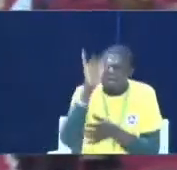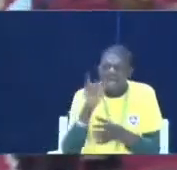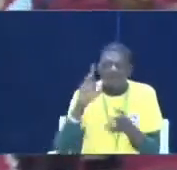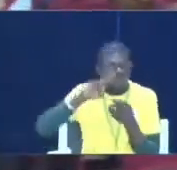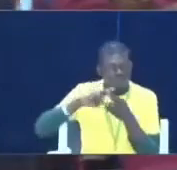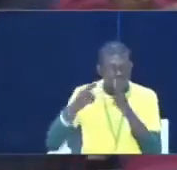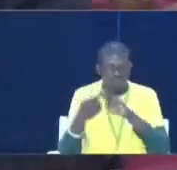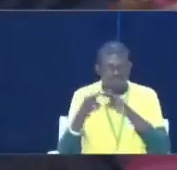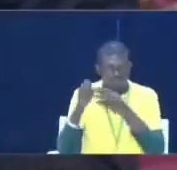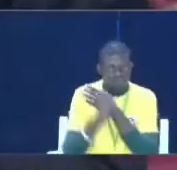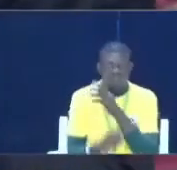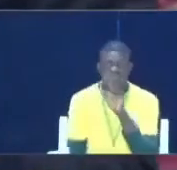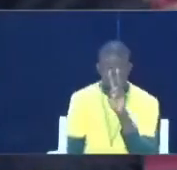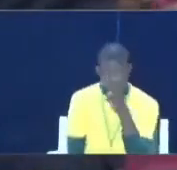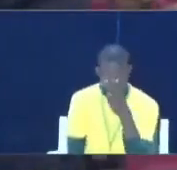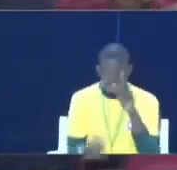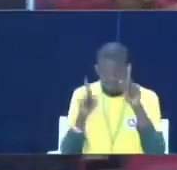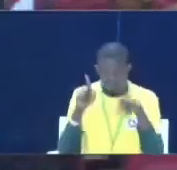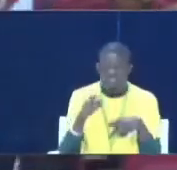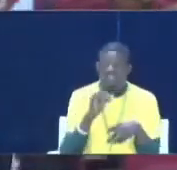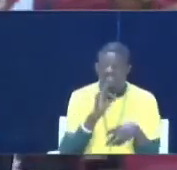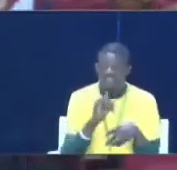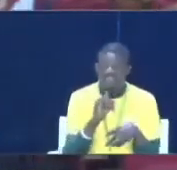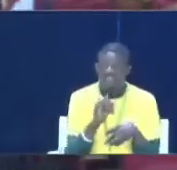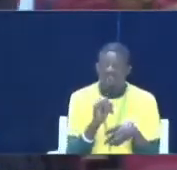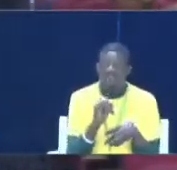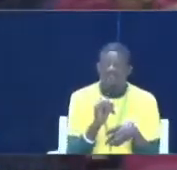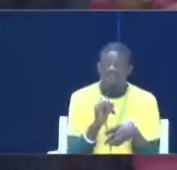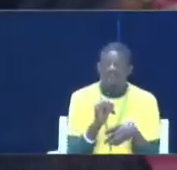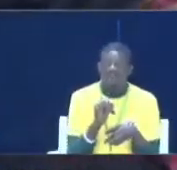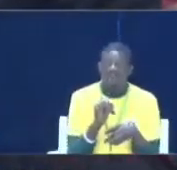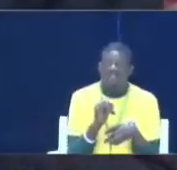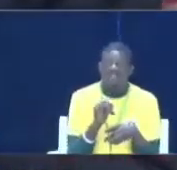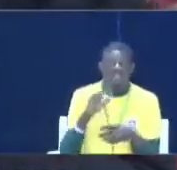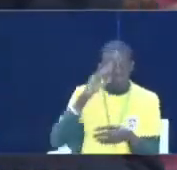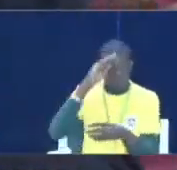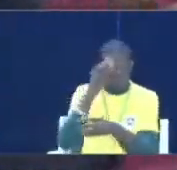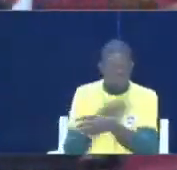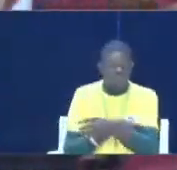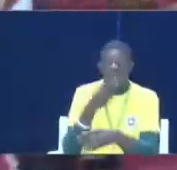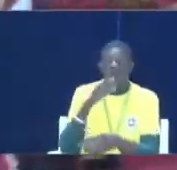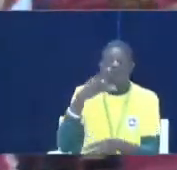The second person we'll be considering, or the second set of people, are the sons of the prophet.